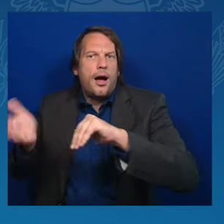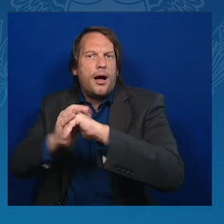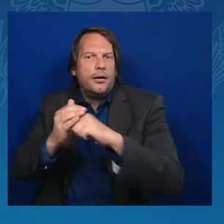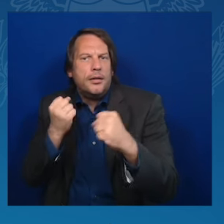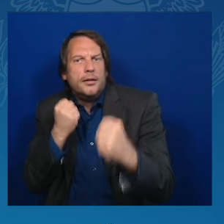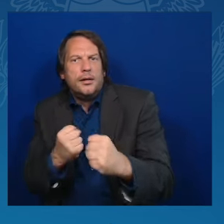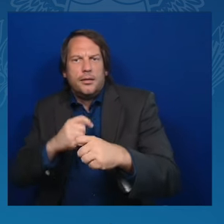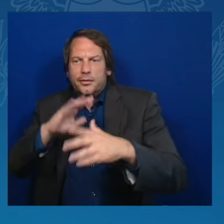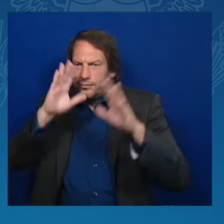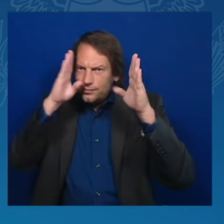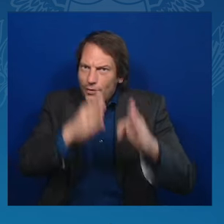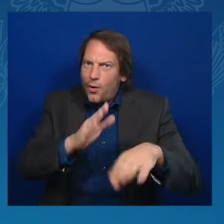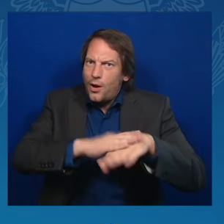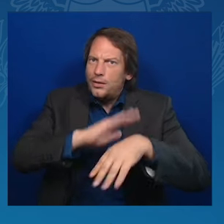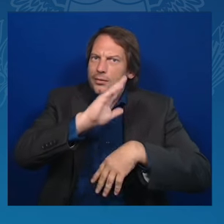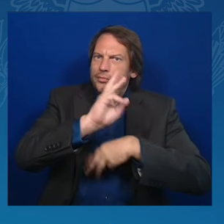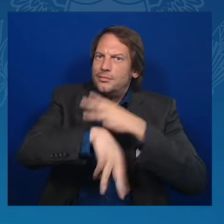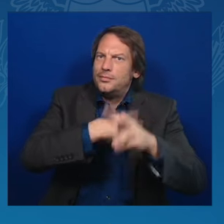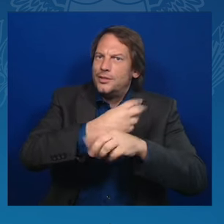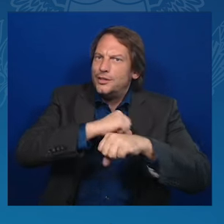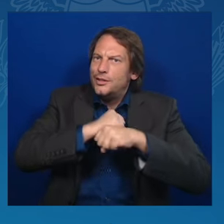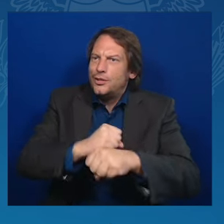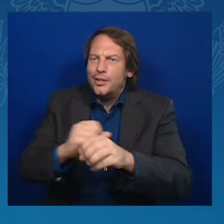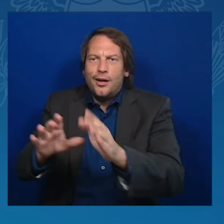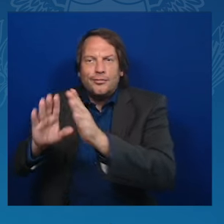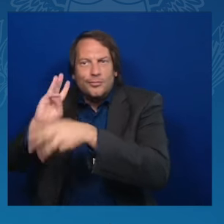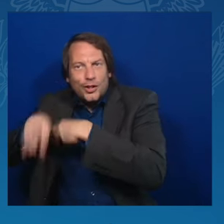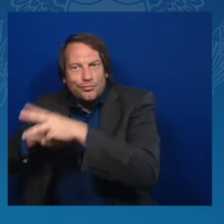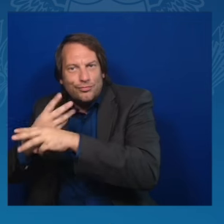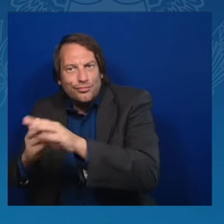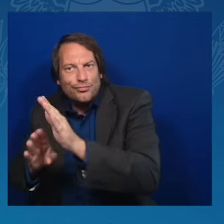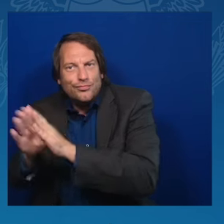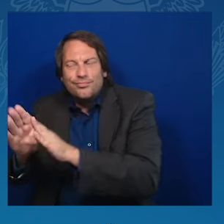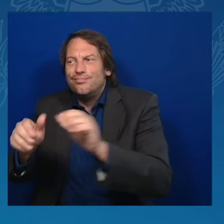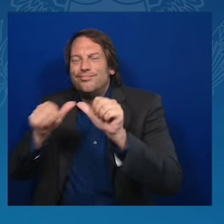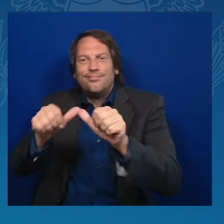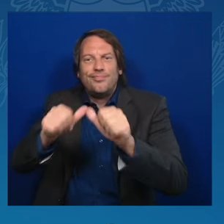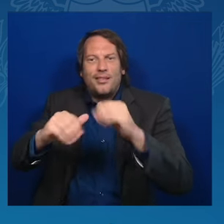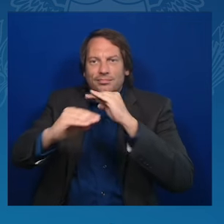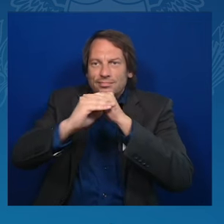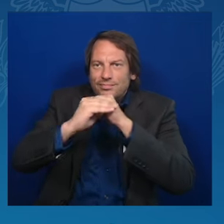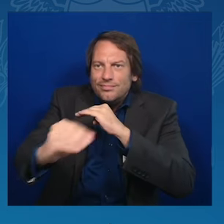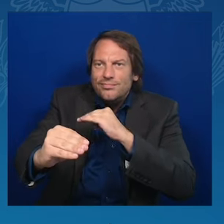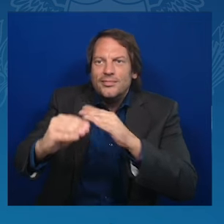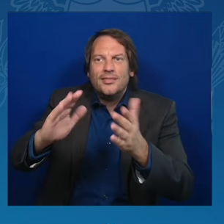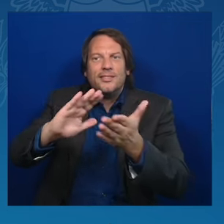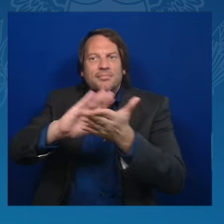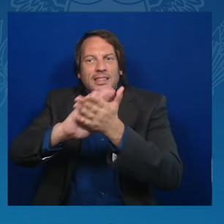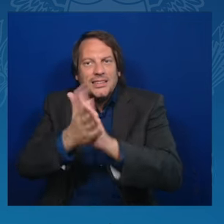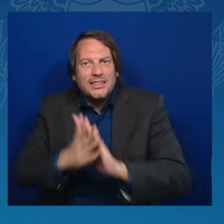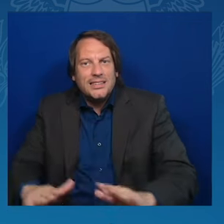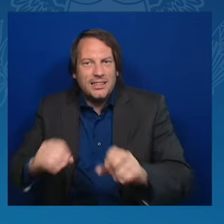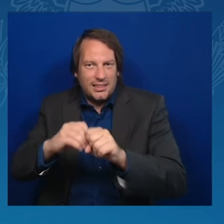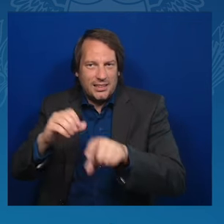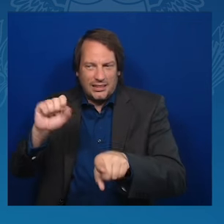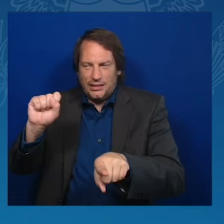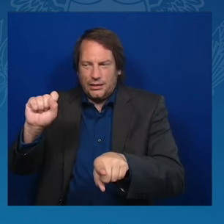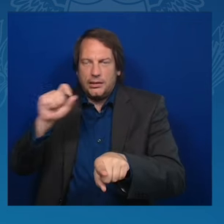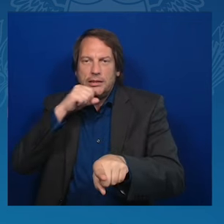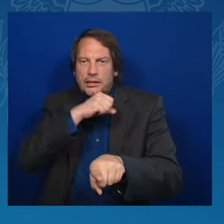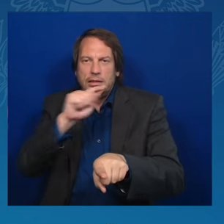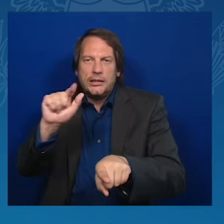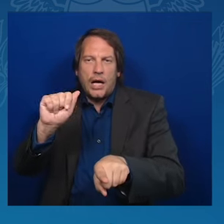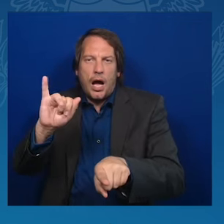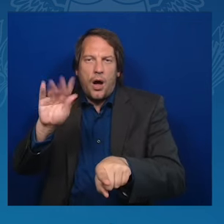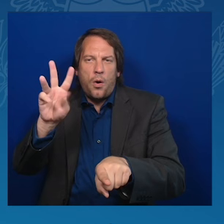Strait, to trilateral cooperation with South Korea, to the defense of rules and norms in the South China Sea,